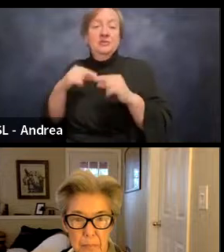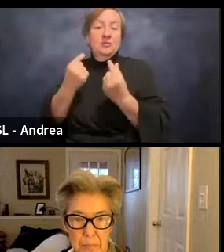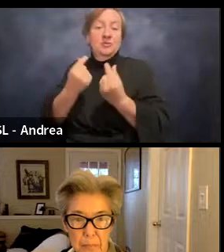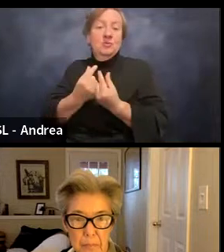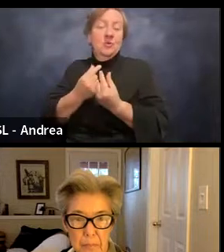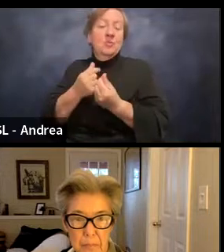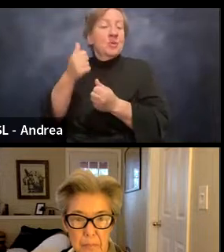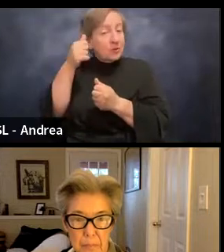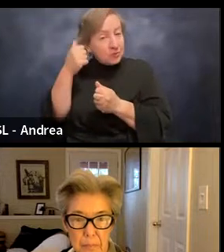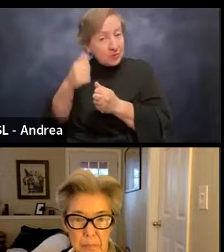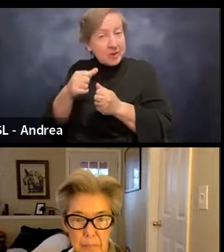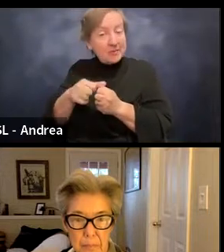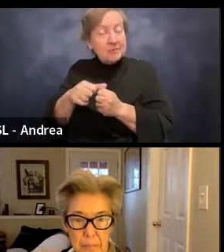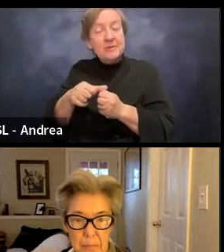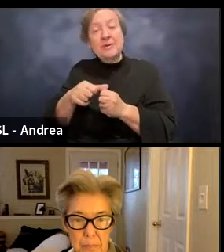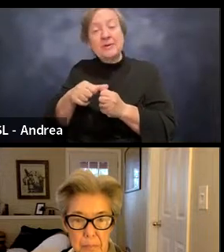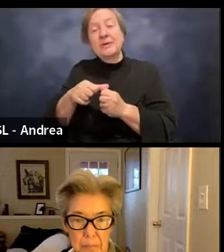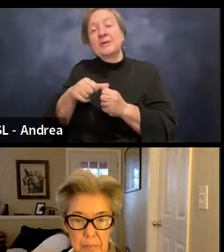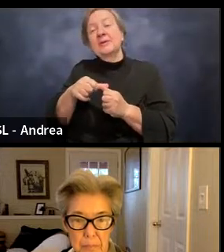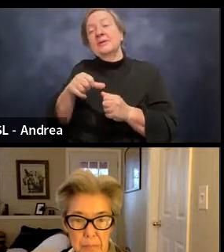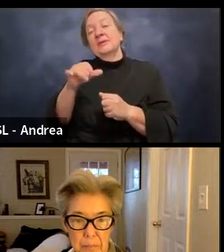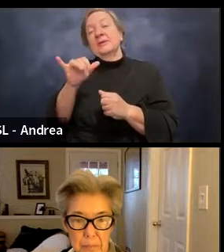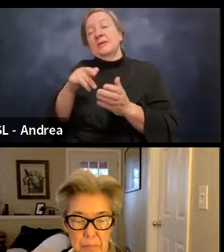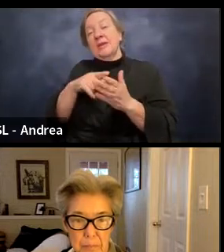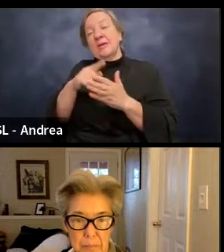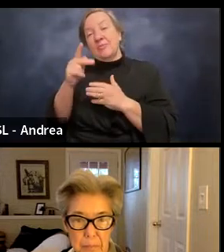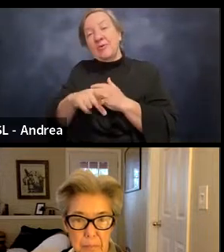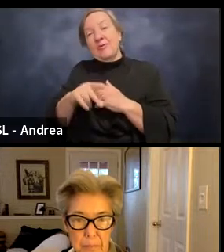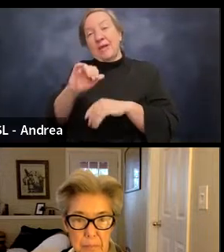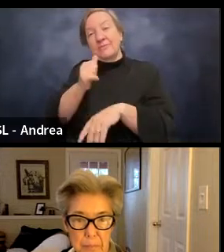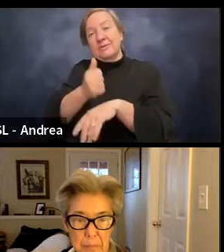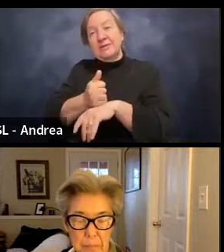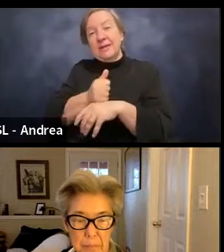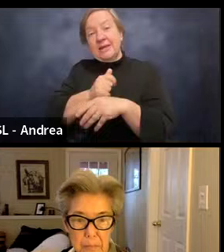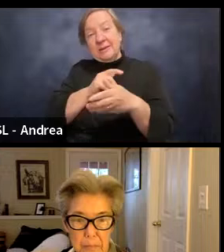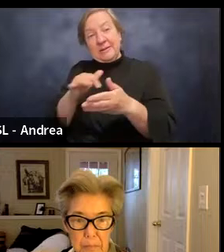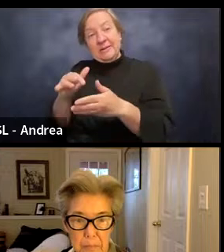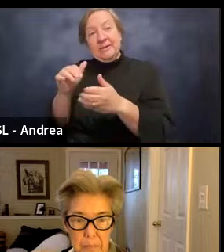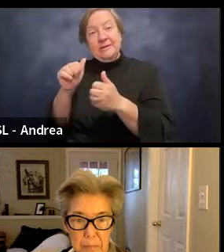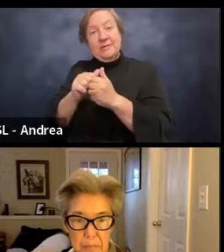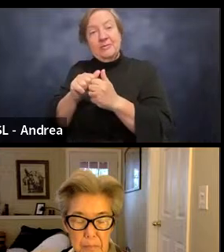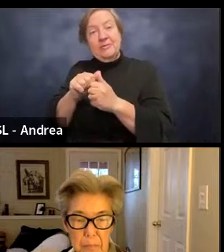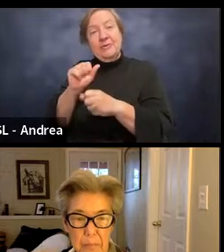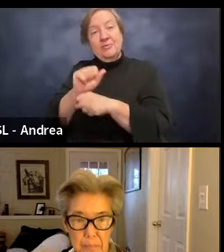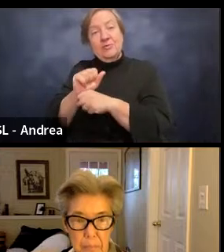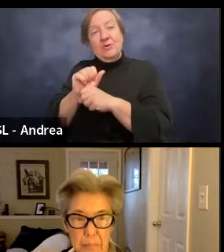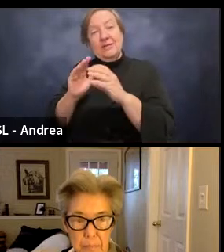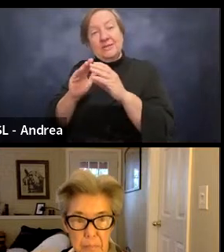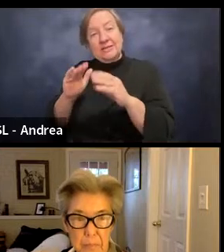recall that the program commissioned a study with Work Systems Inc.,